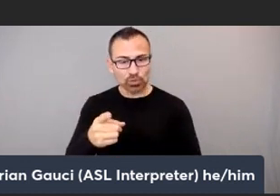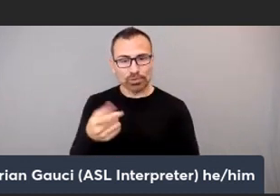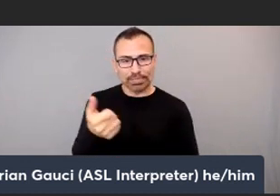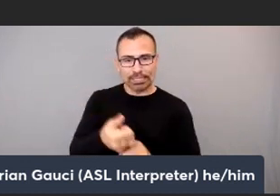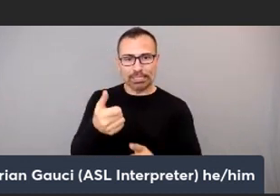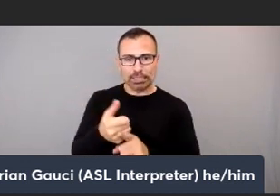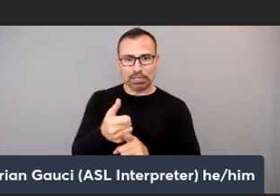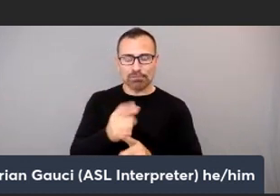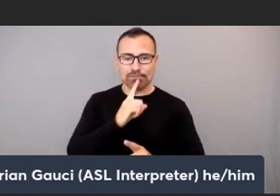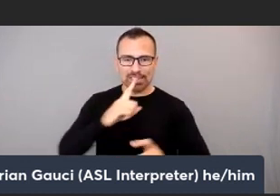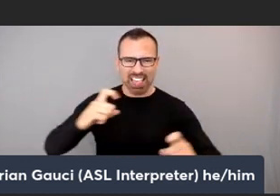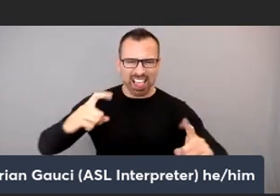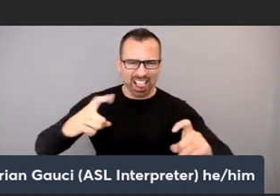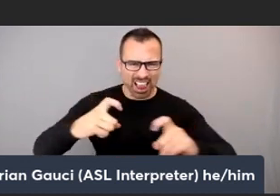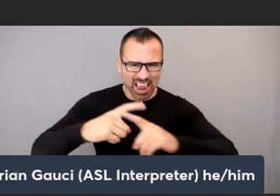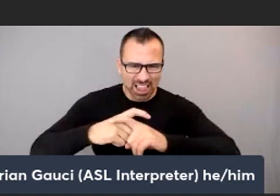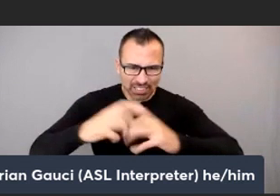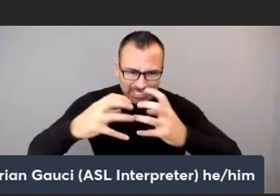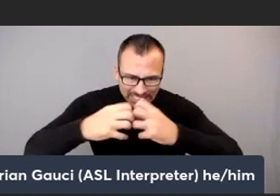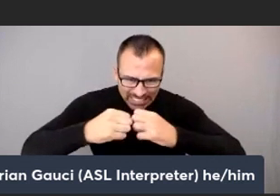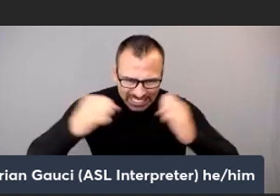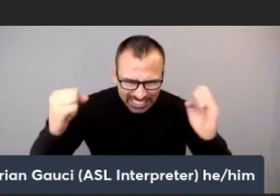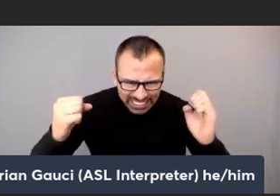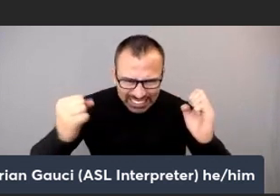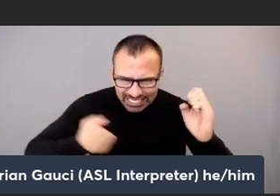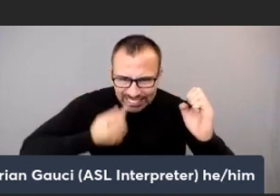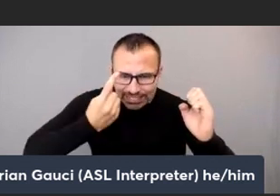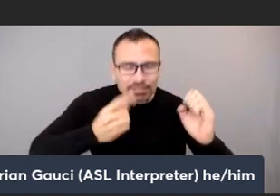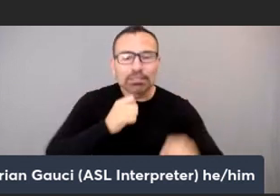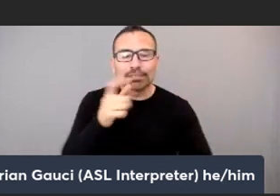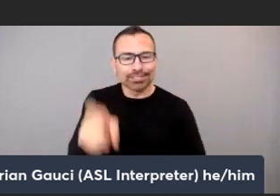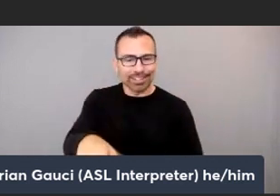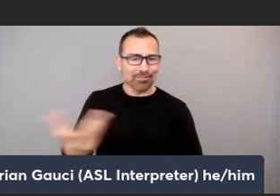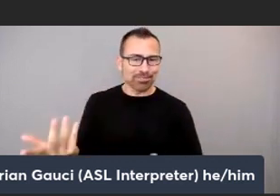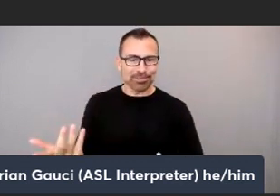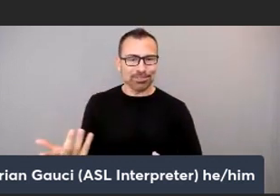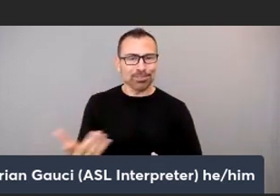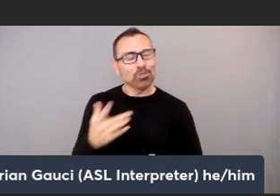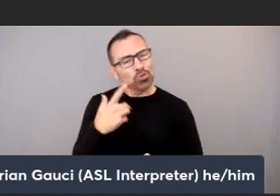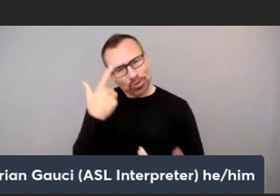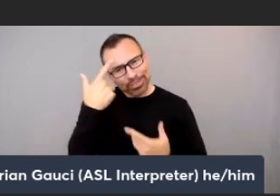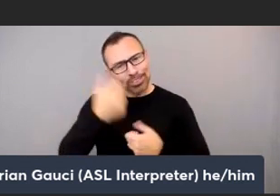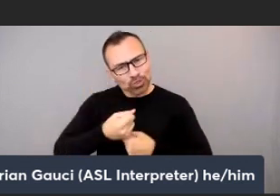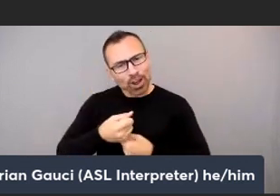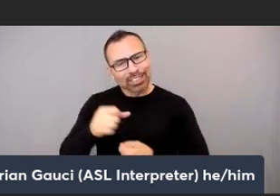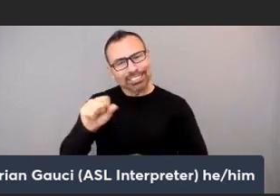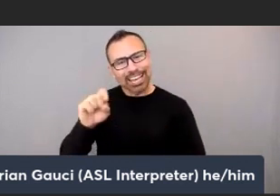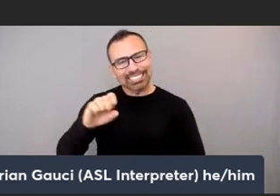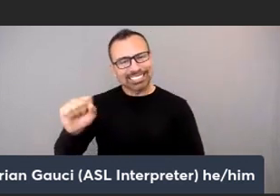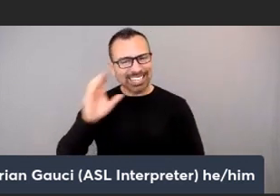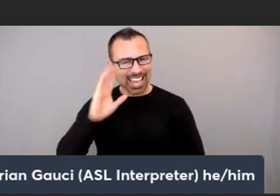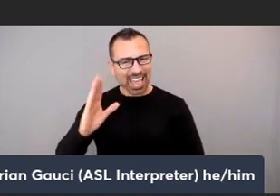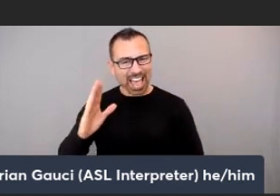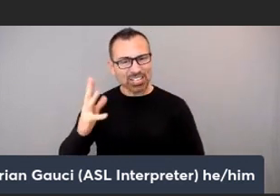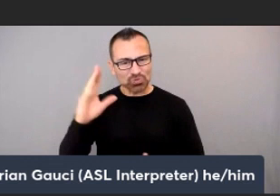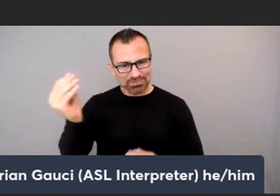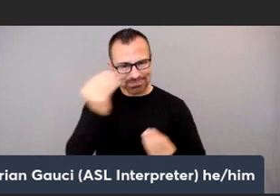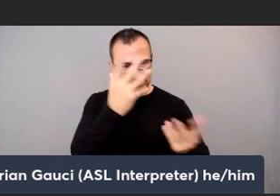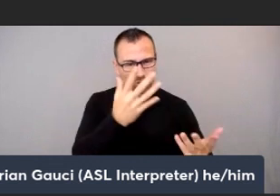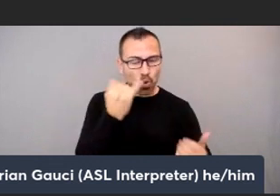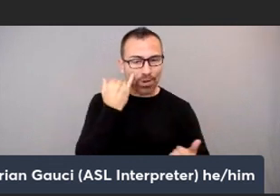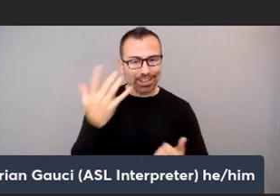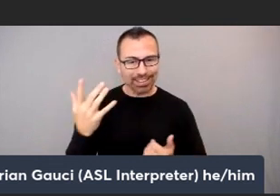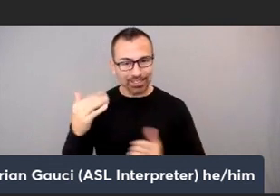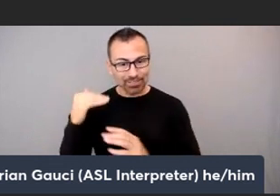all the domain information necessary. You can just trust SES to give you the insights you need to find out, hey, are my emails actually going through